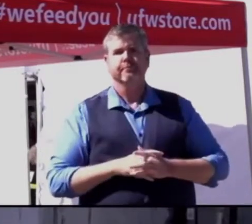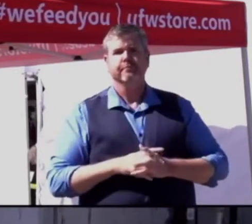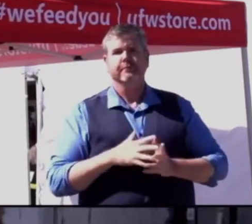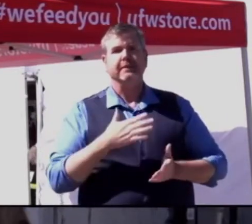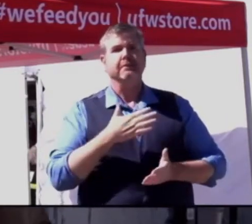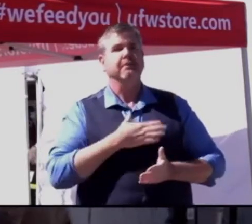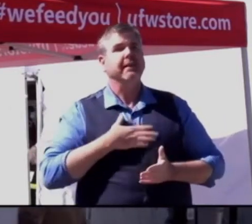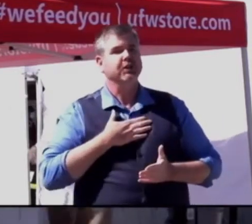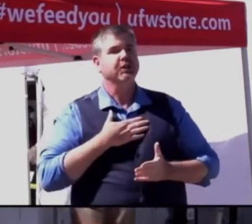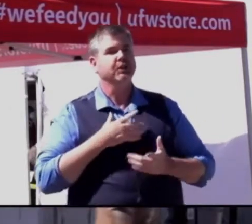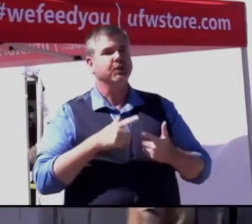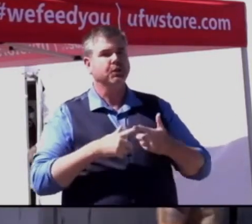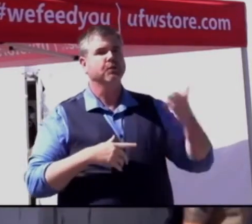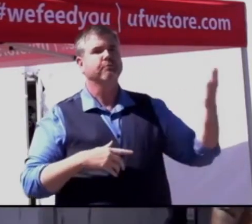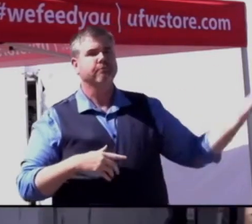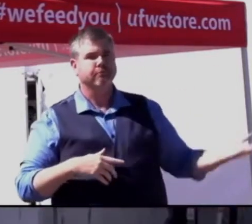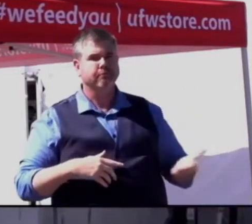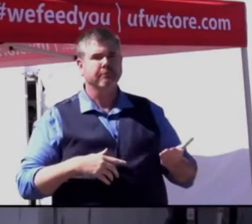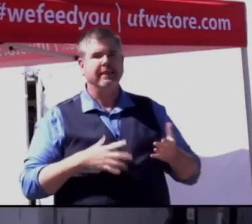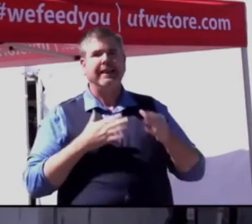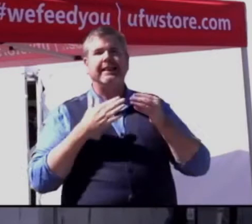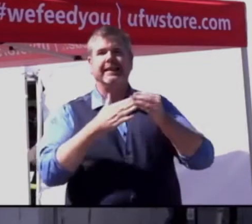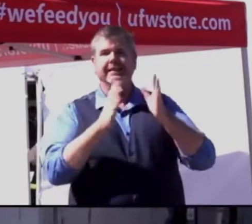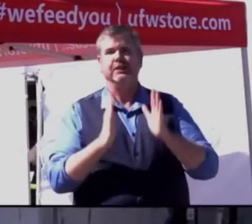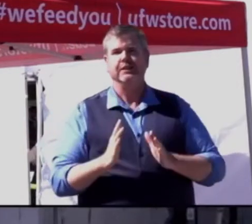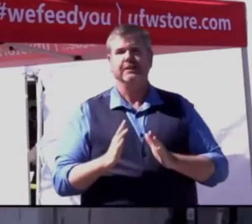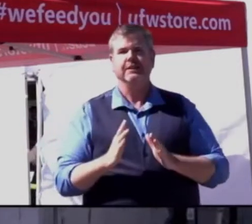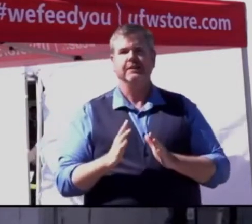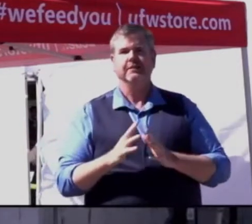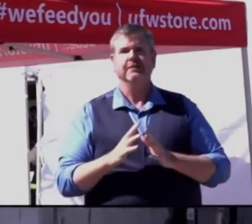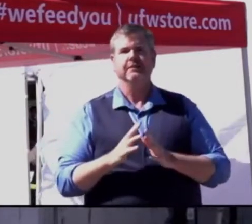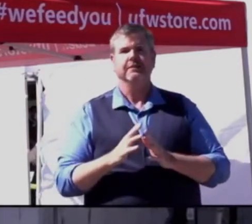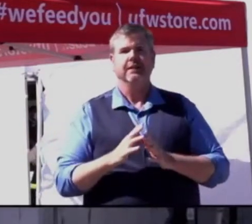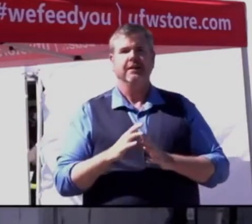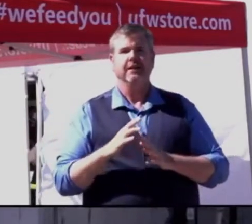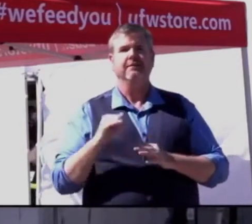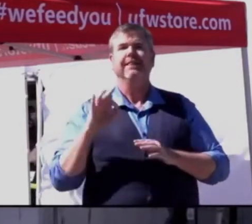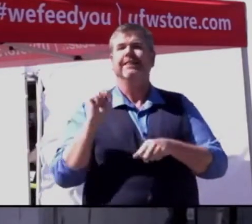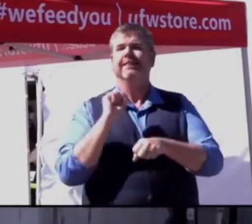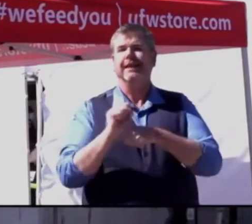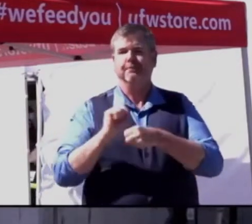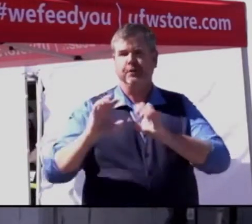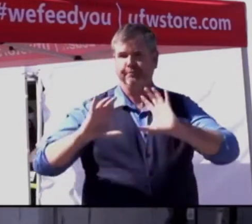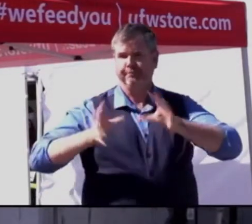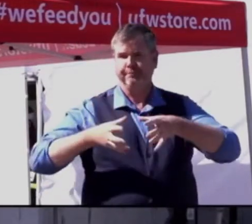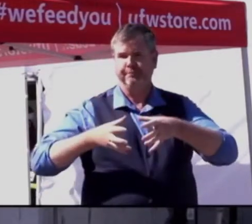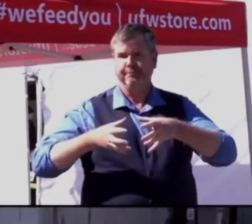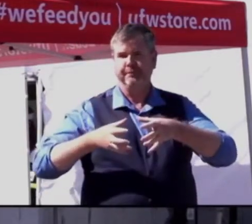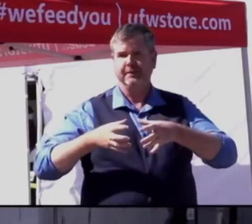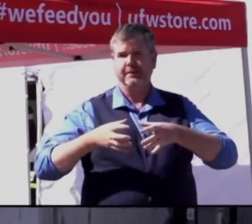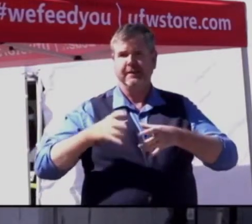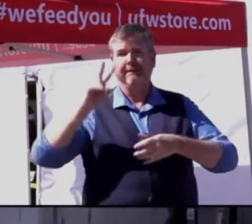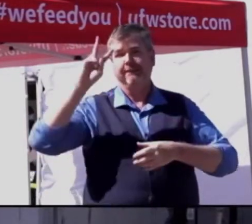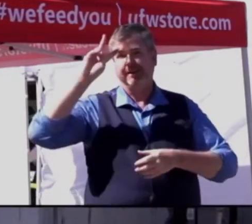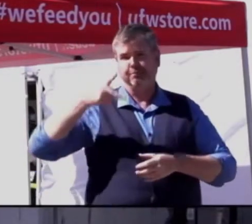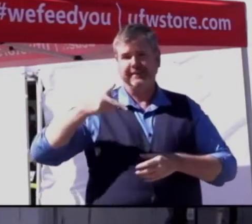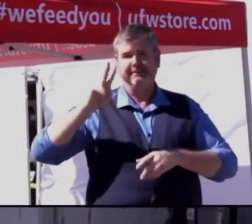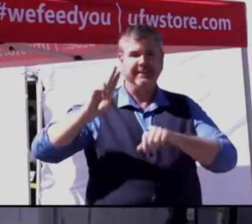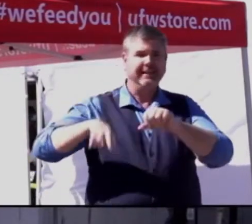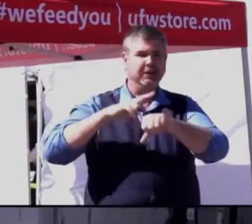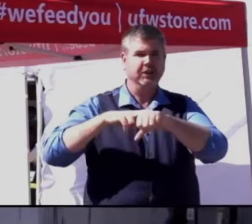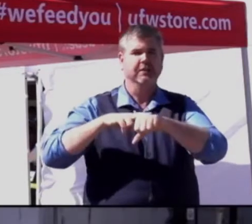introduce one of the leaders of the labor movement and the National Vice President for the United Farm Workers, Bonita